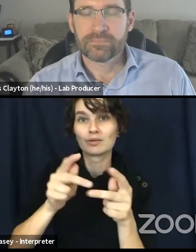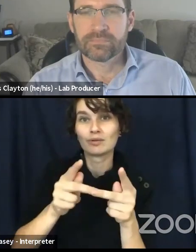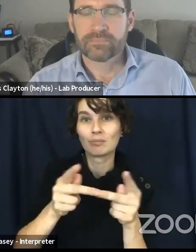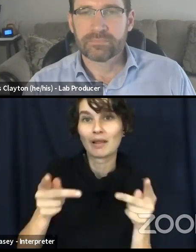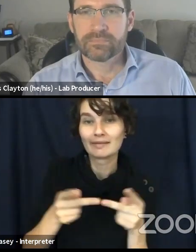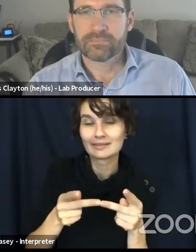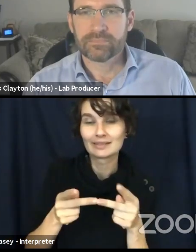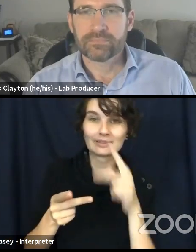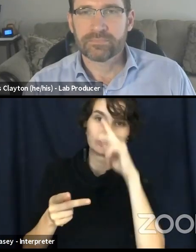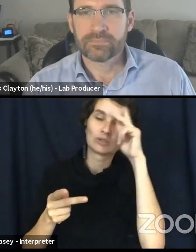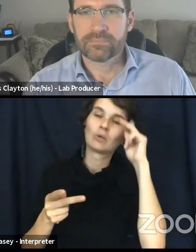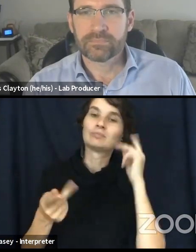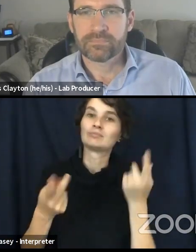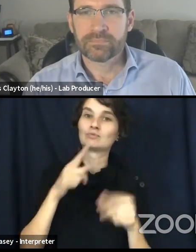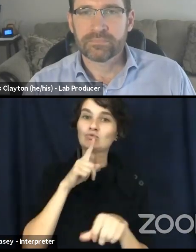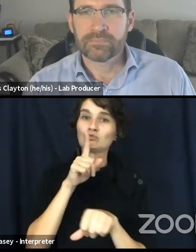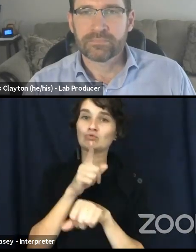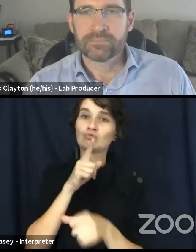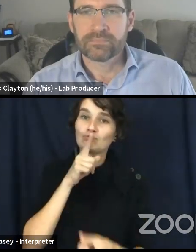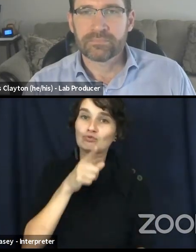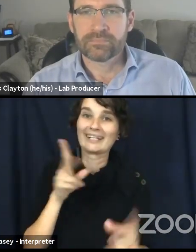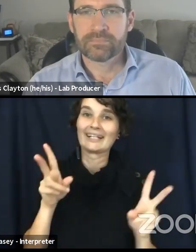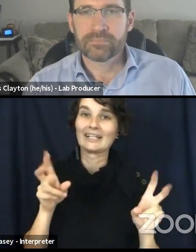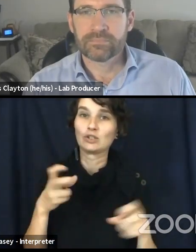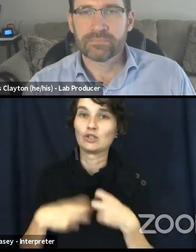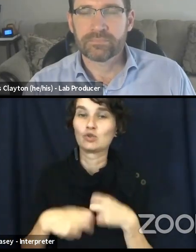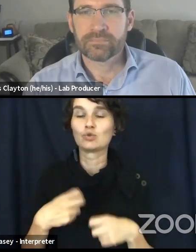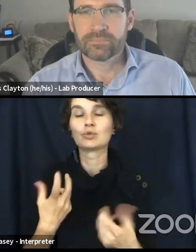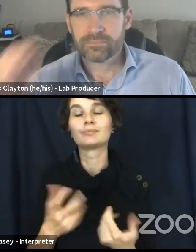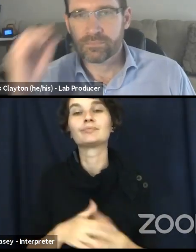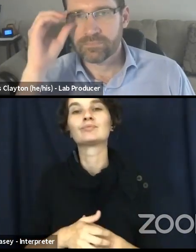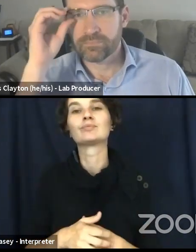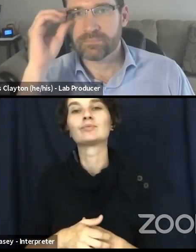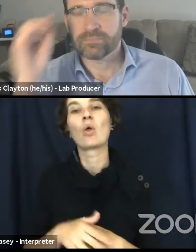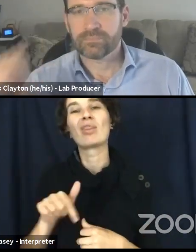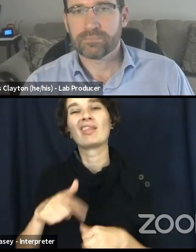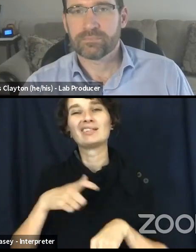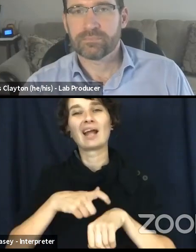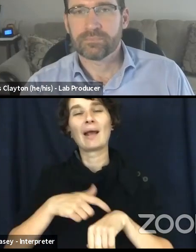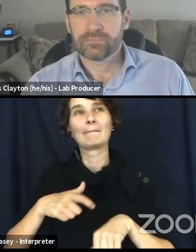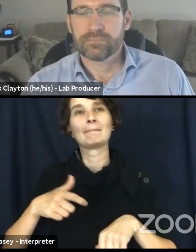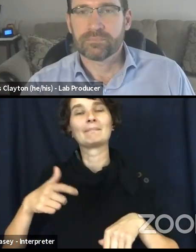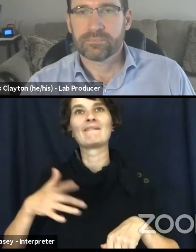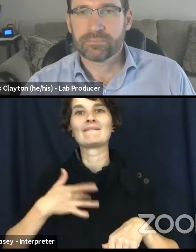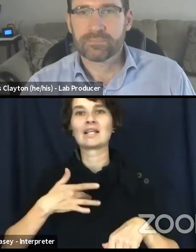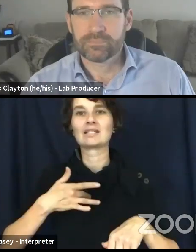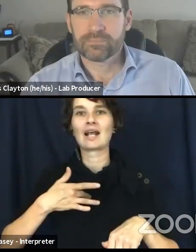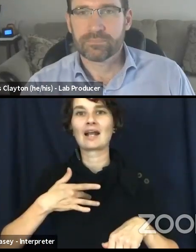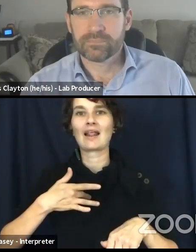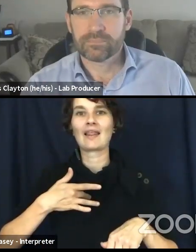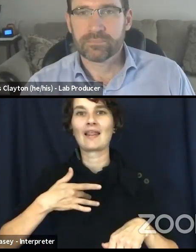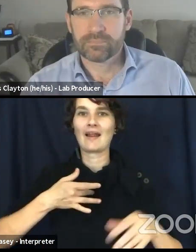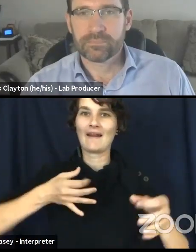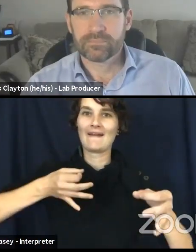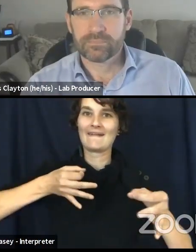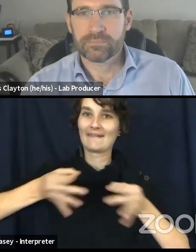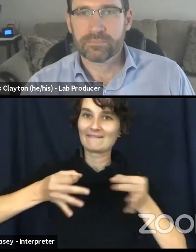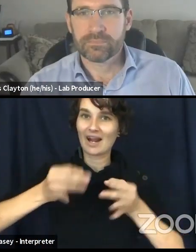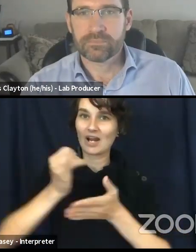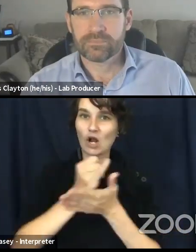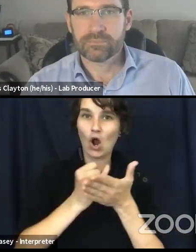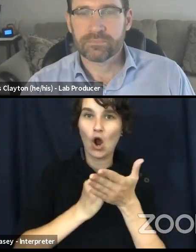all of these very real issues. So yeah, during this time, you know, it feels like the definition of art, like where the work is located, has expanded from